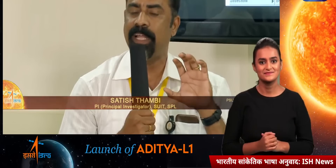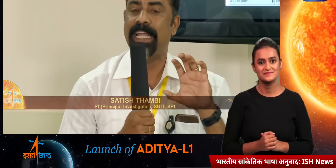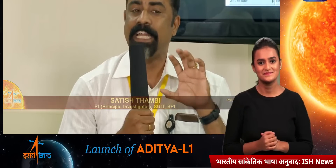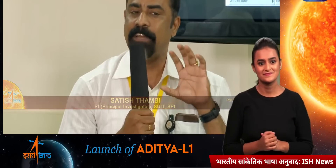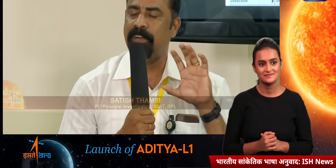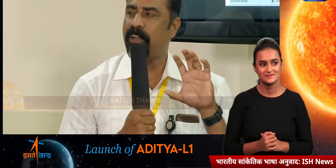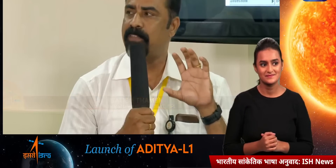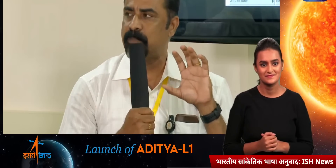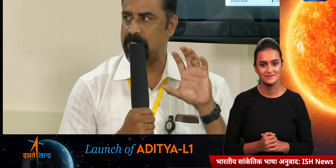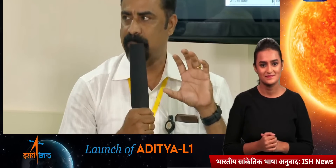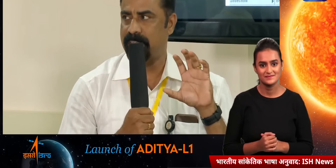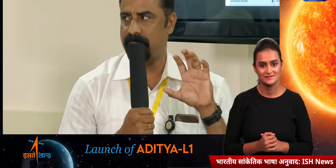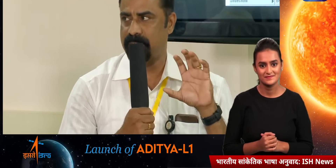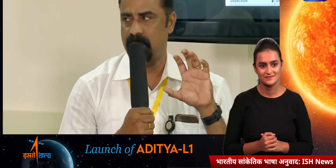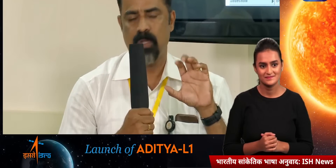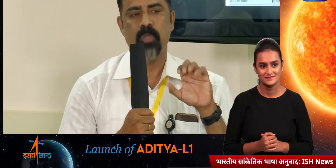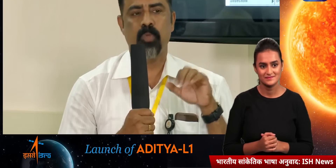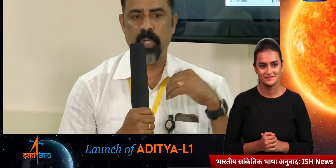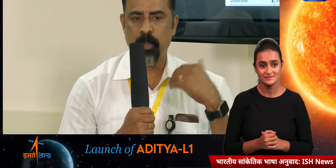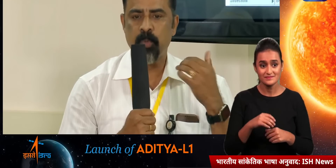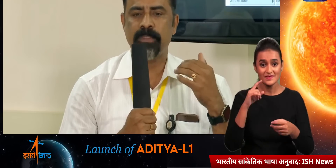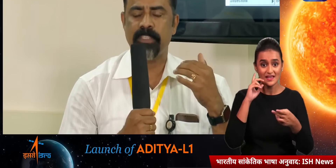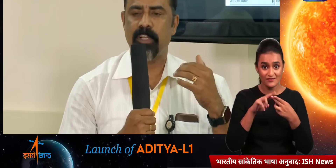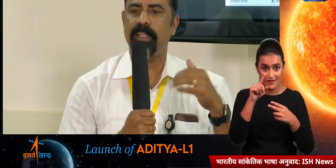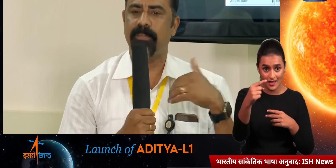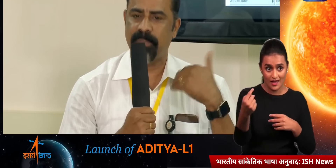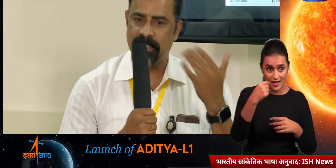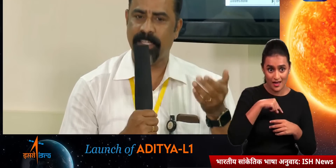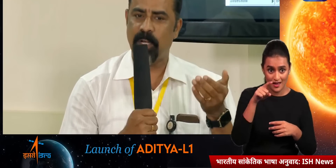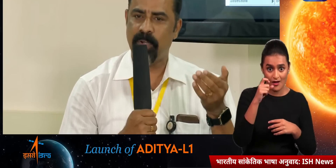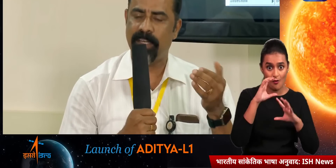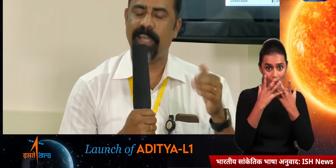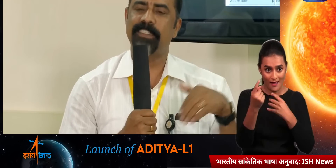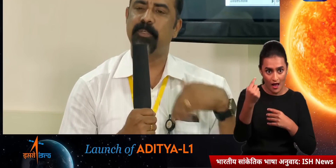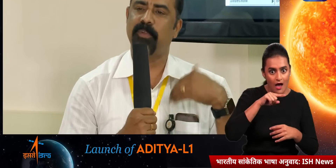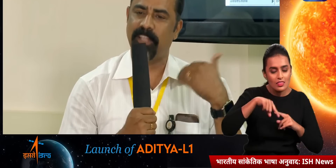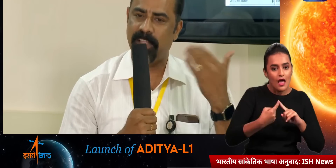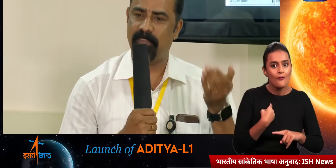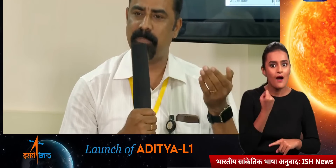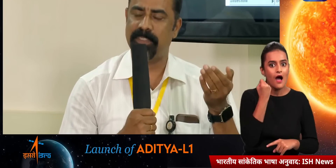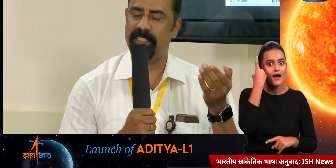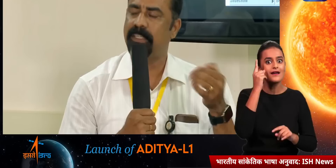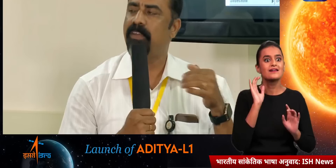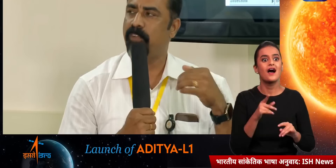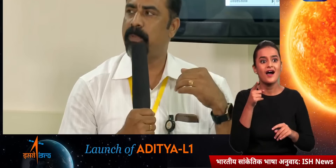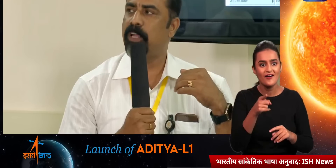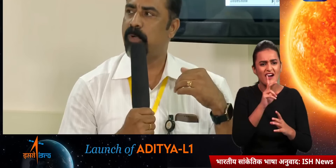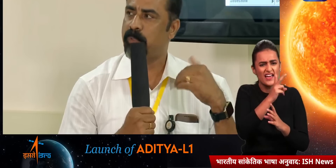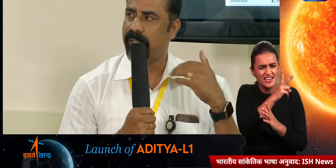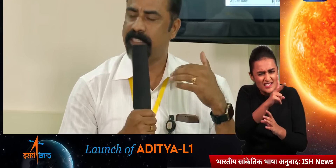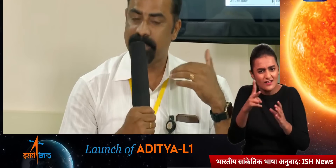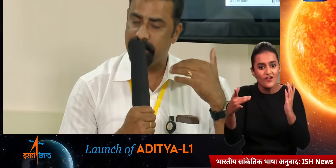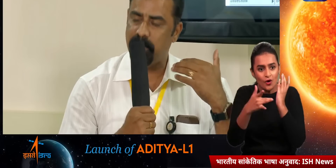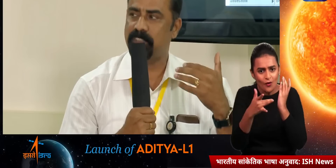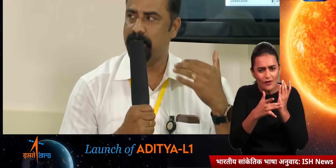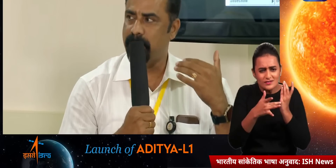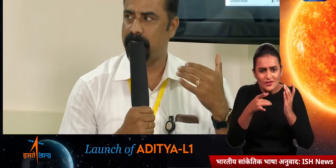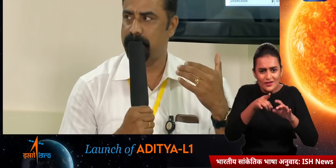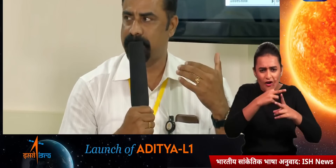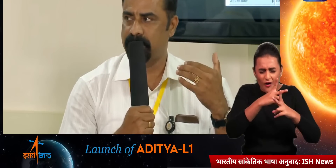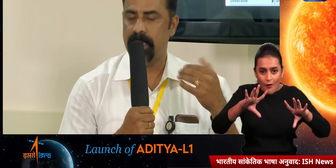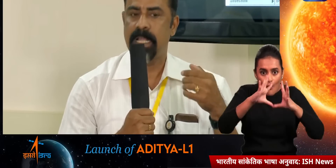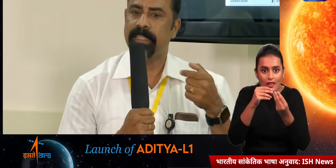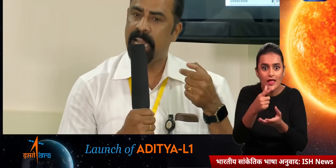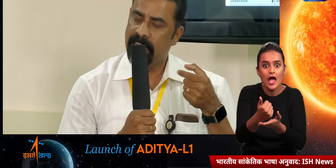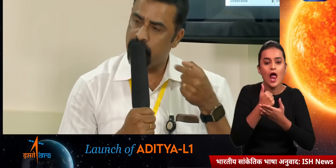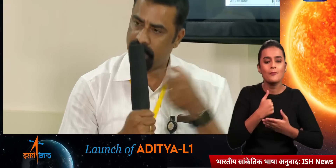about the effect of the space weather effects. Yes. So in due course, actually, with the L1, in addition to other L5 missions, we will be able to tell. This is the importance of the plasma